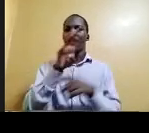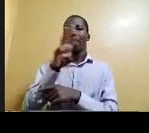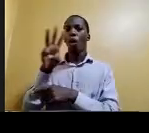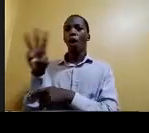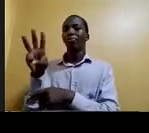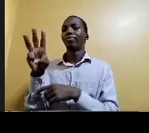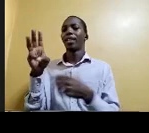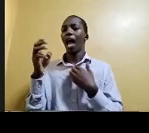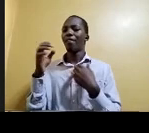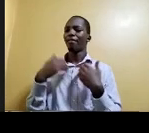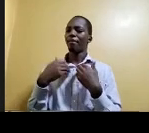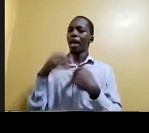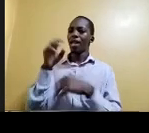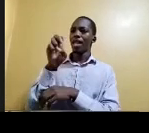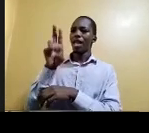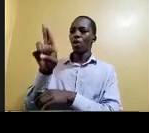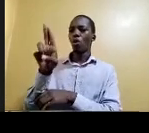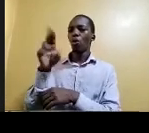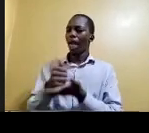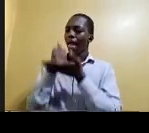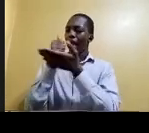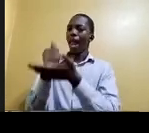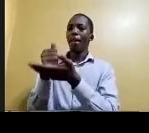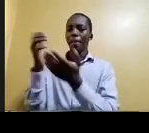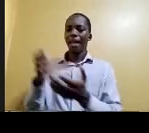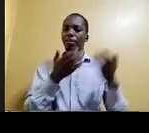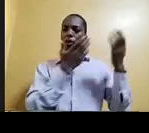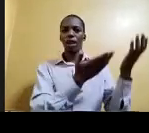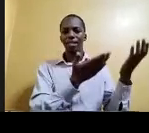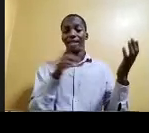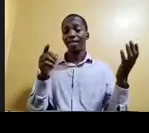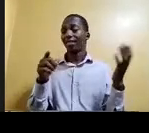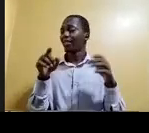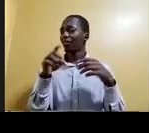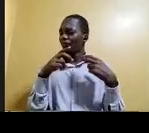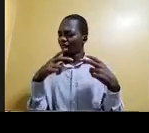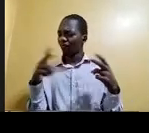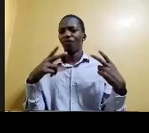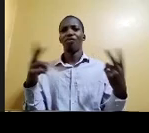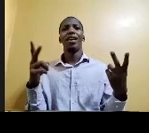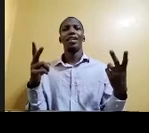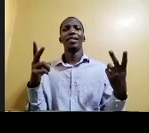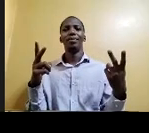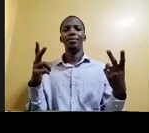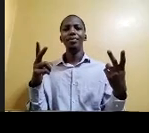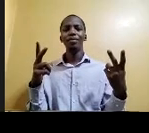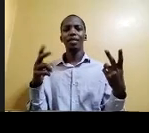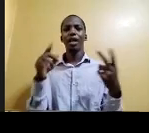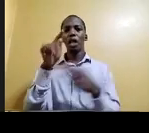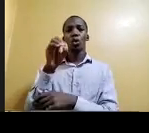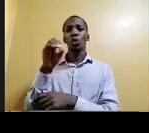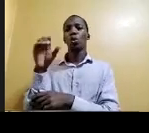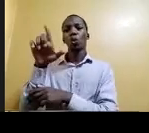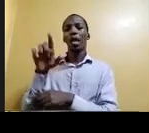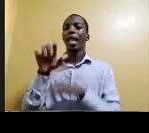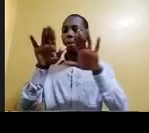the European Commission to help exporters, the Export Help Desk, which is very also, which is a tool very important for our exporters. The